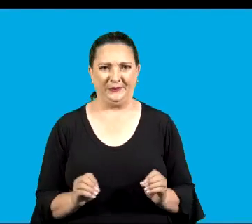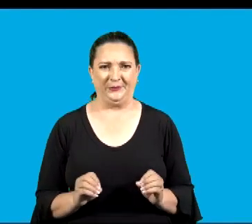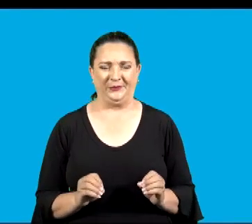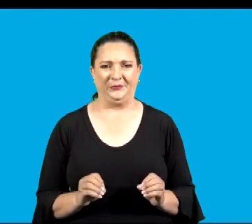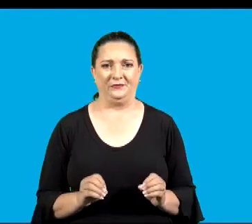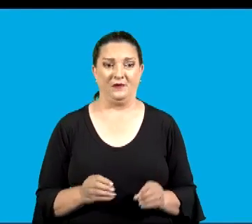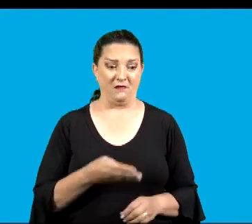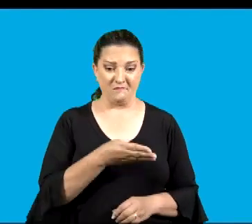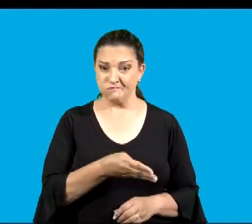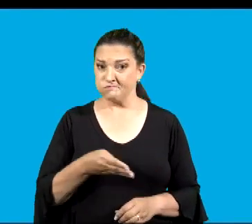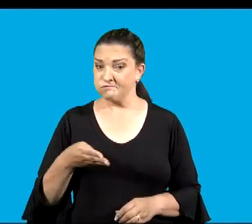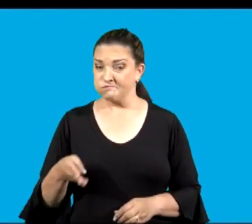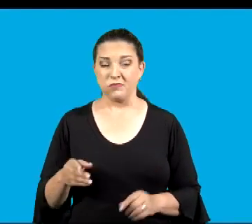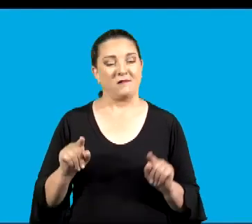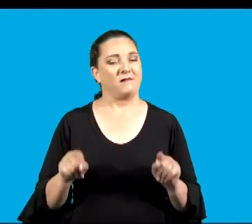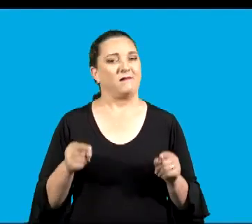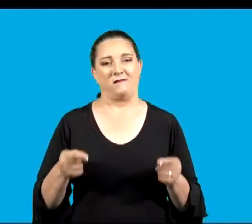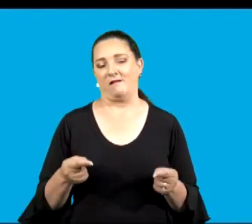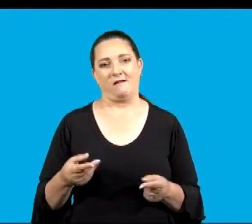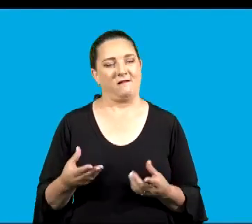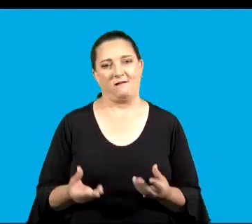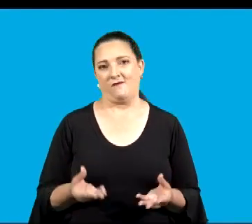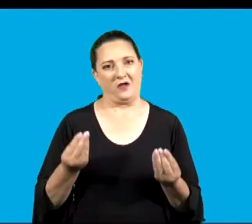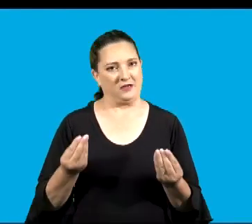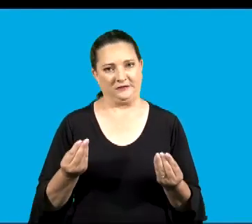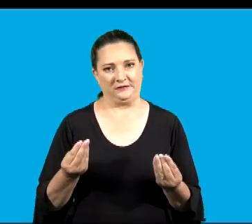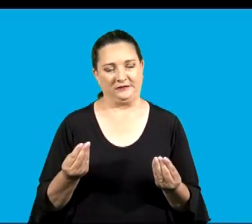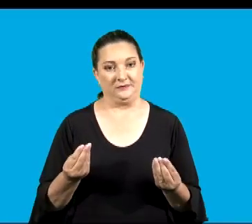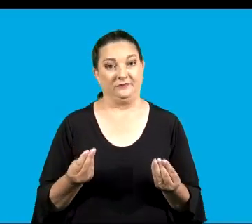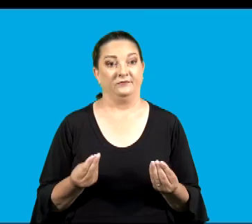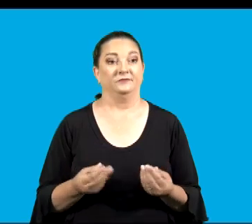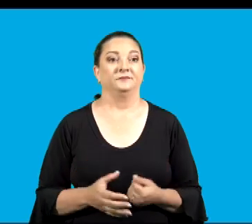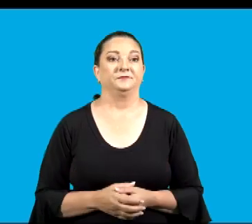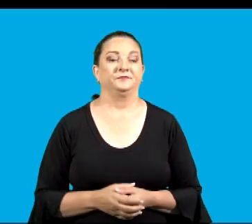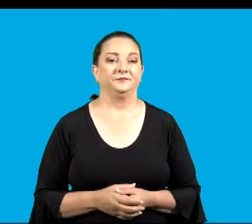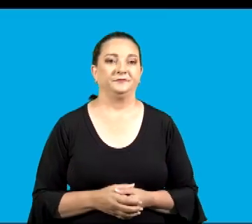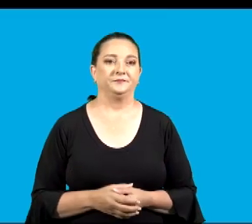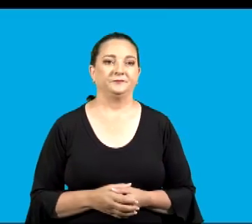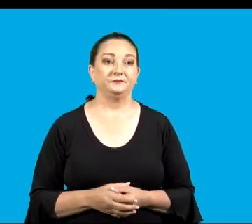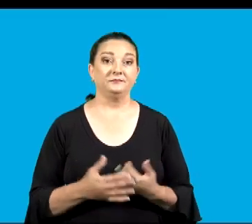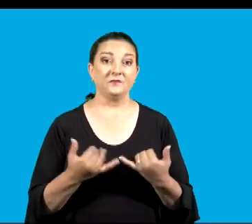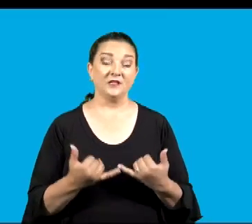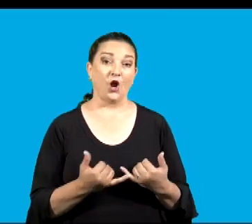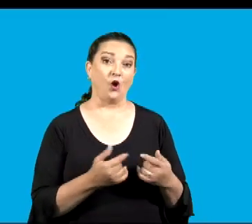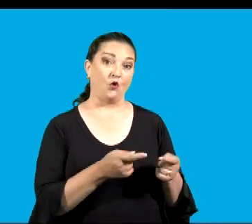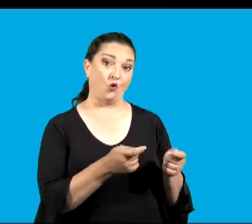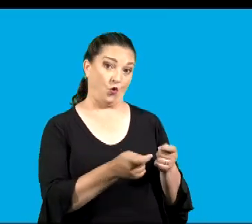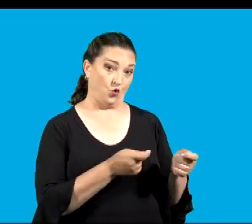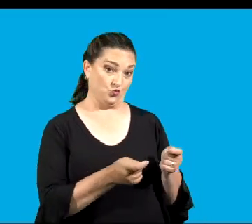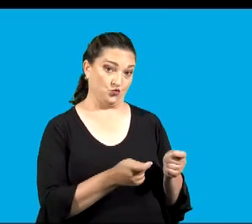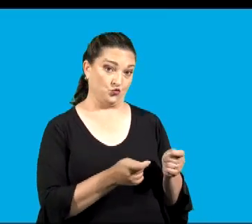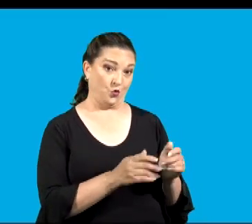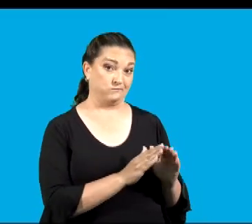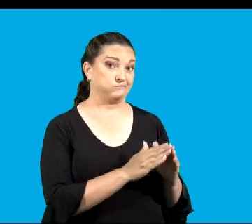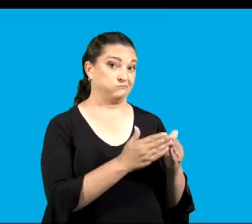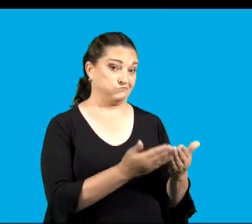control, neither will we find it in the list. So we'll come here, then we'll now say, in the control, an